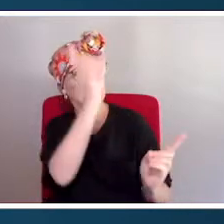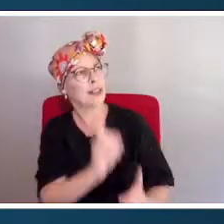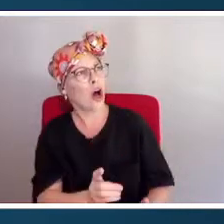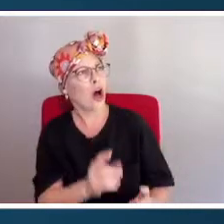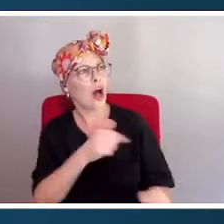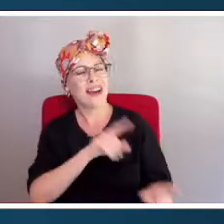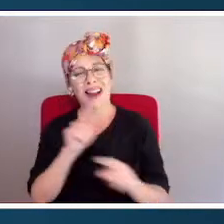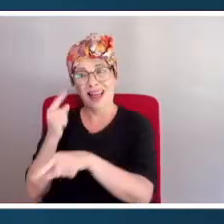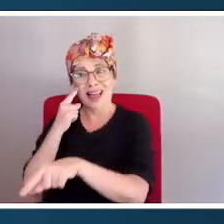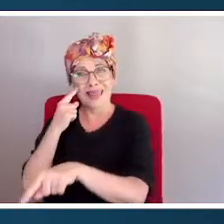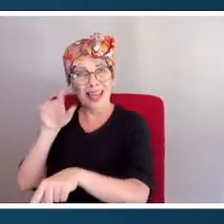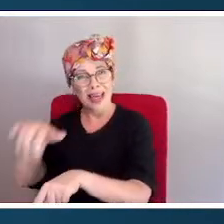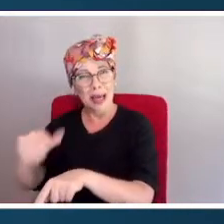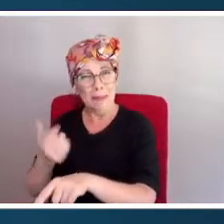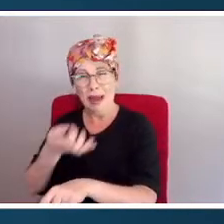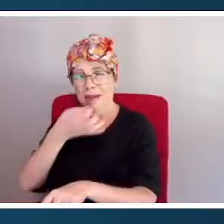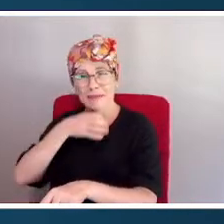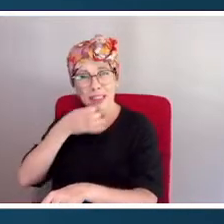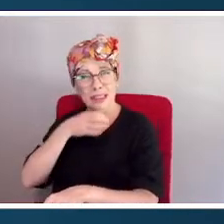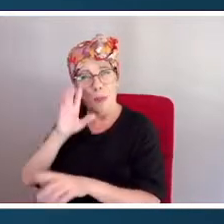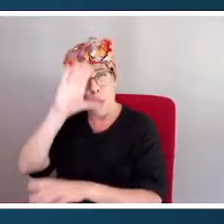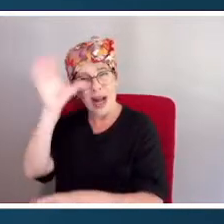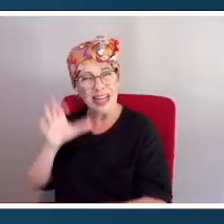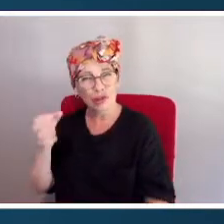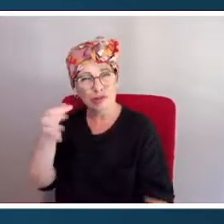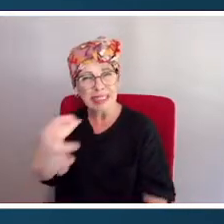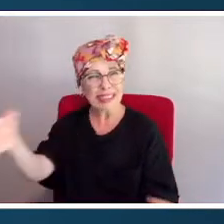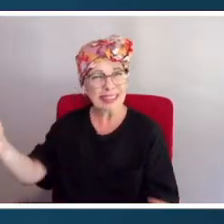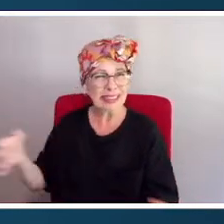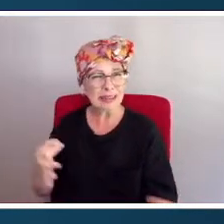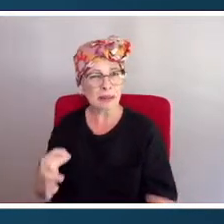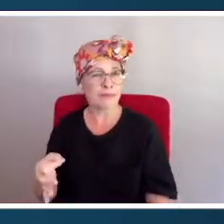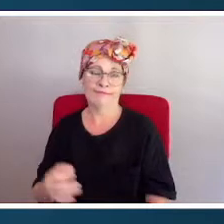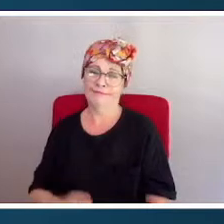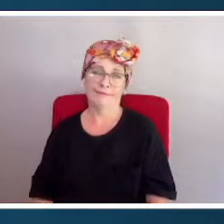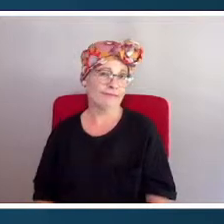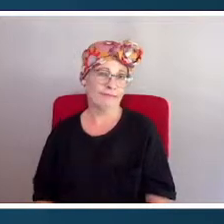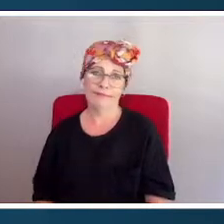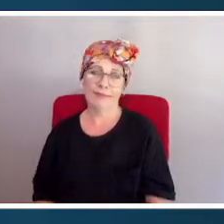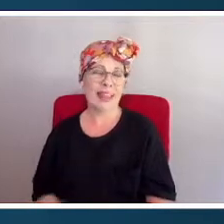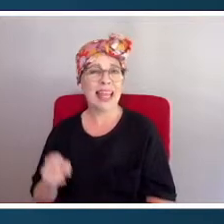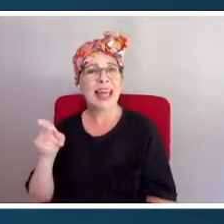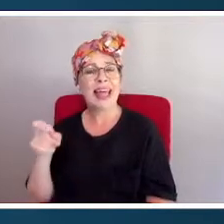Small states cannot bring their adaptation programs to the private markets because of scale.